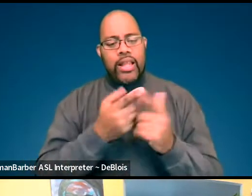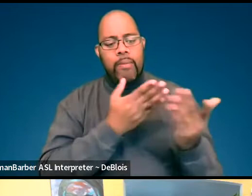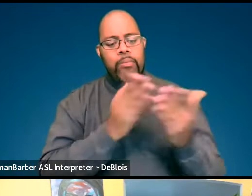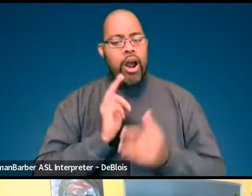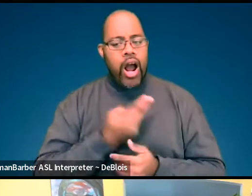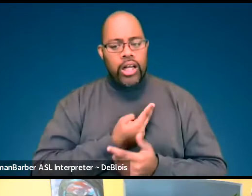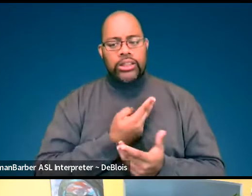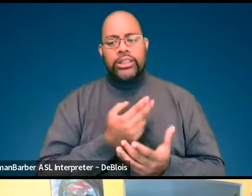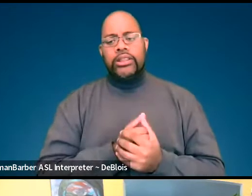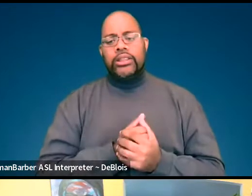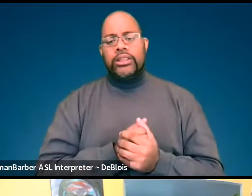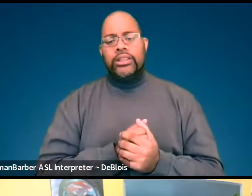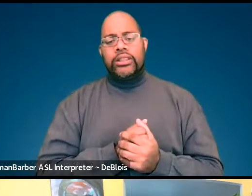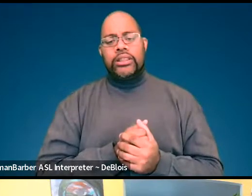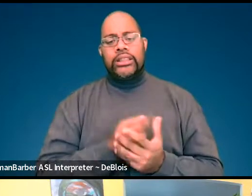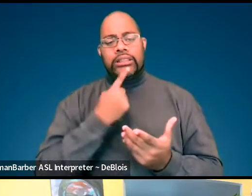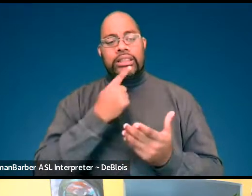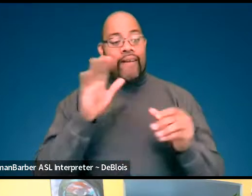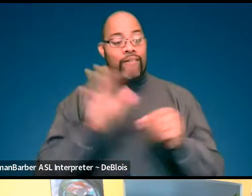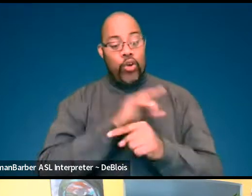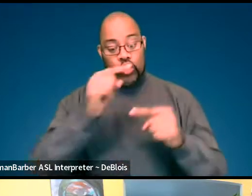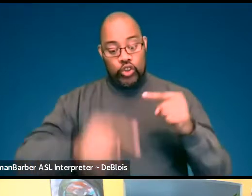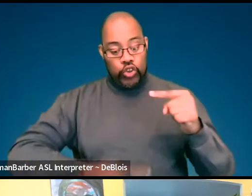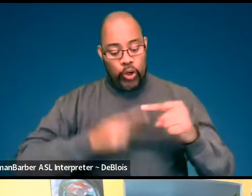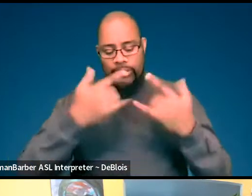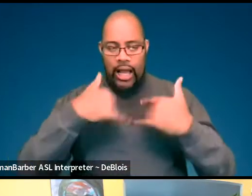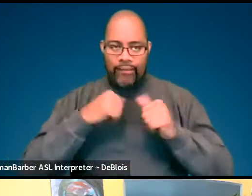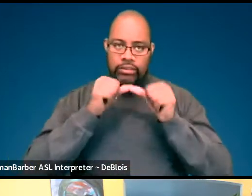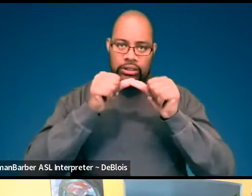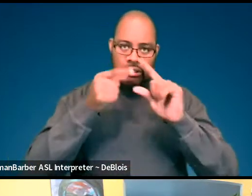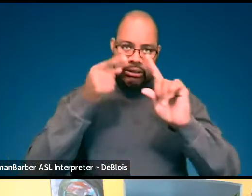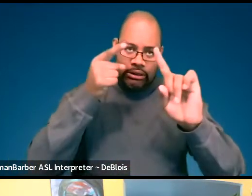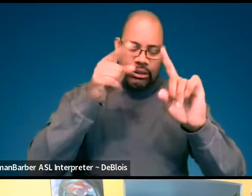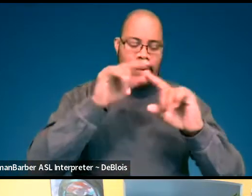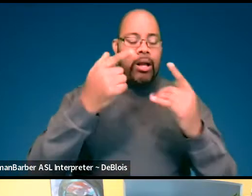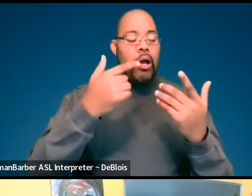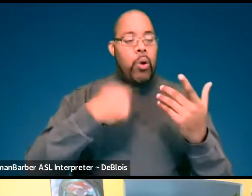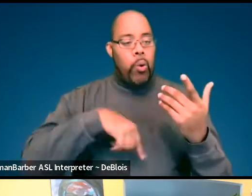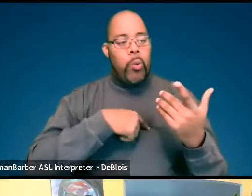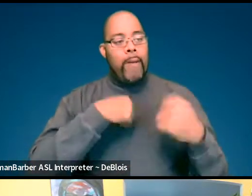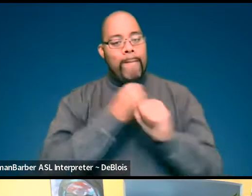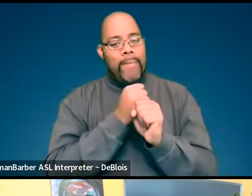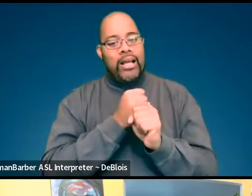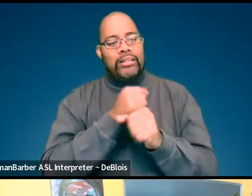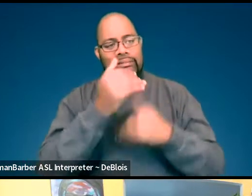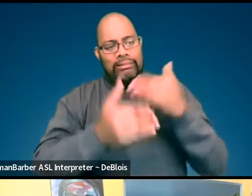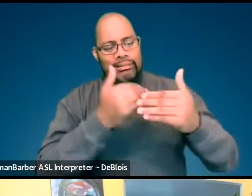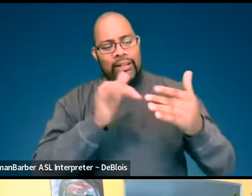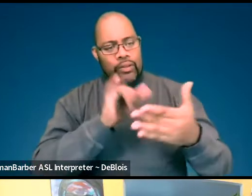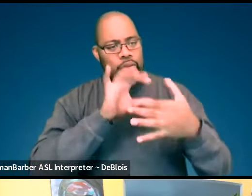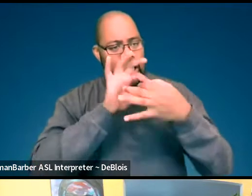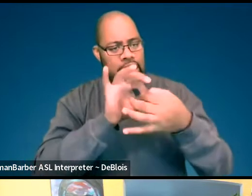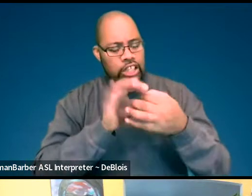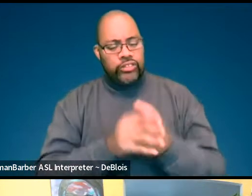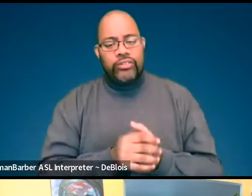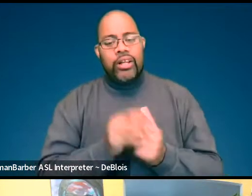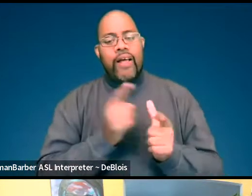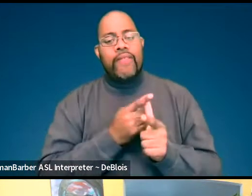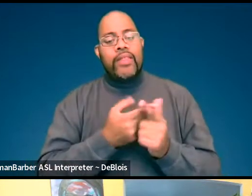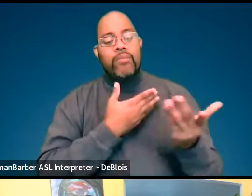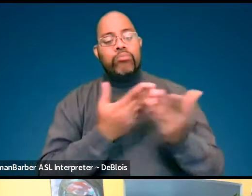all, I don't say full circle because we have a ways to go, but we're still making those connections. And that brings